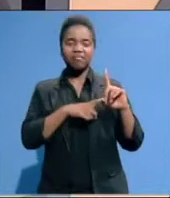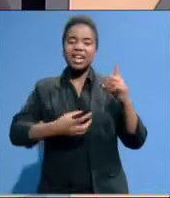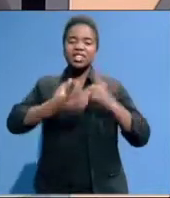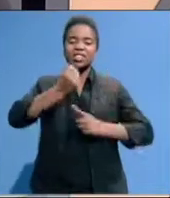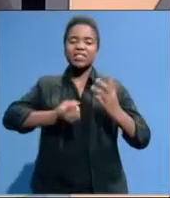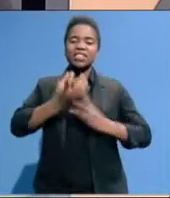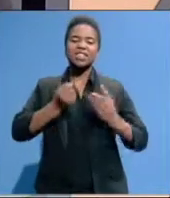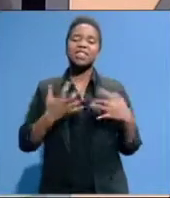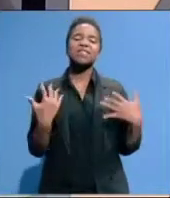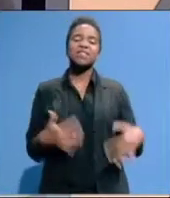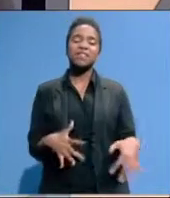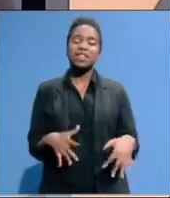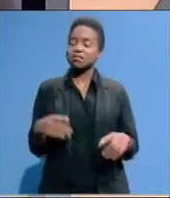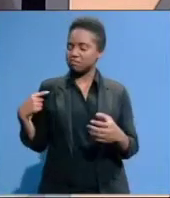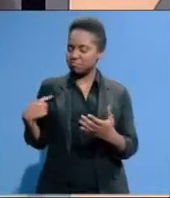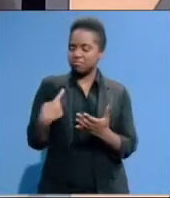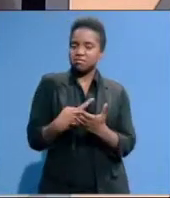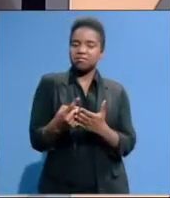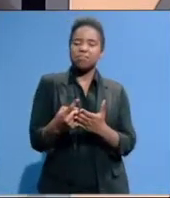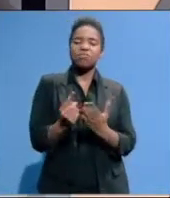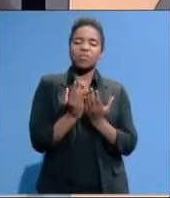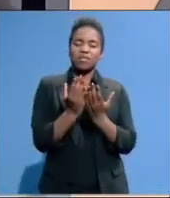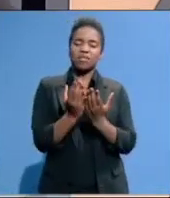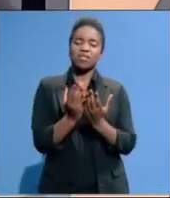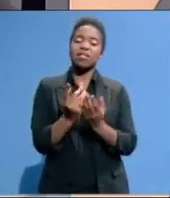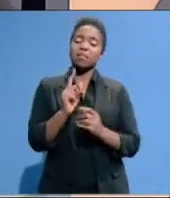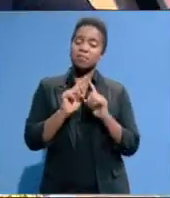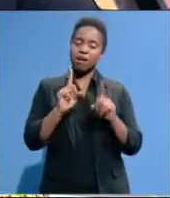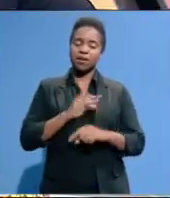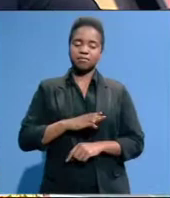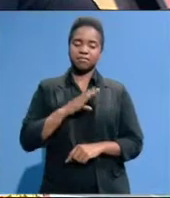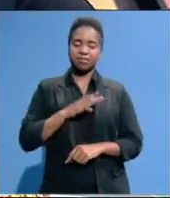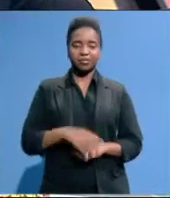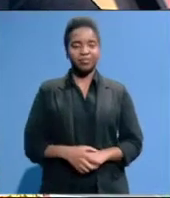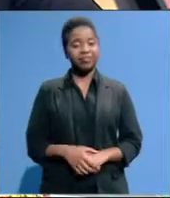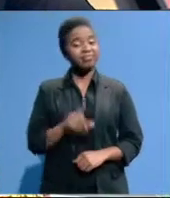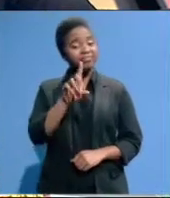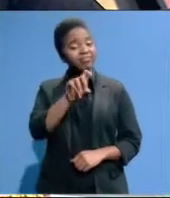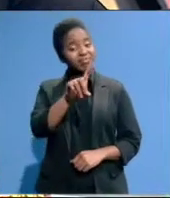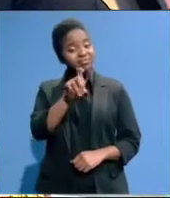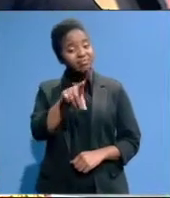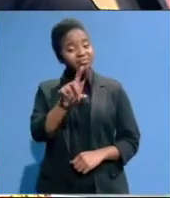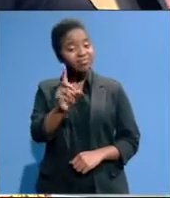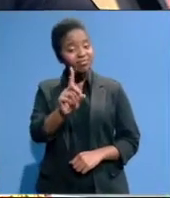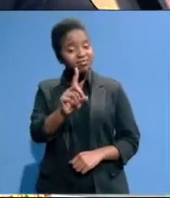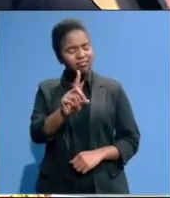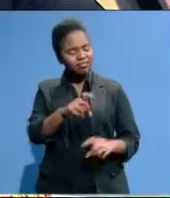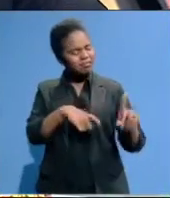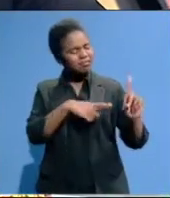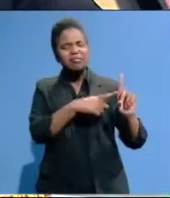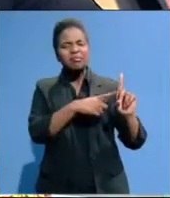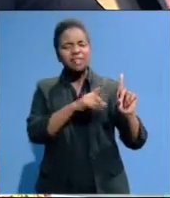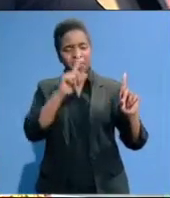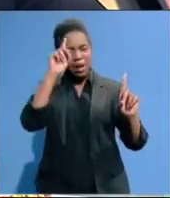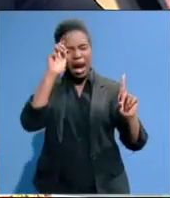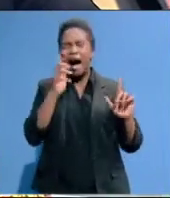all characterized by determination, courage, and conviction. Now, the big question is, how does it take and what does it take